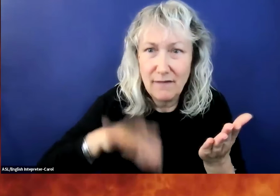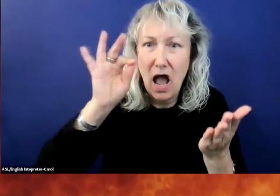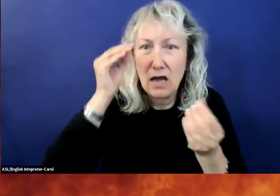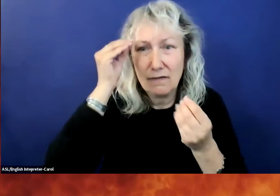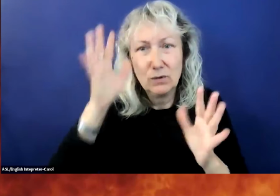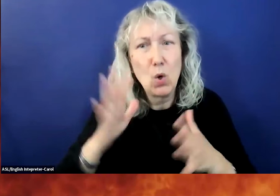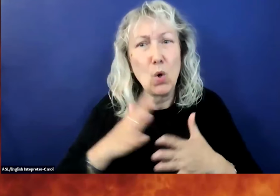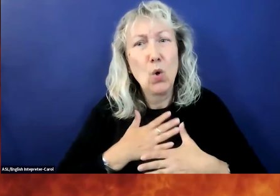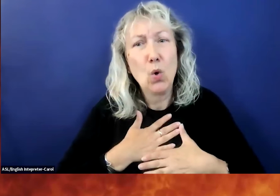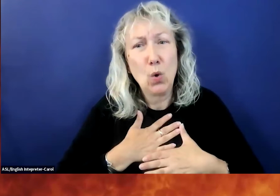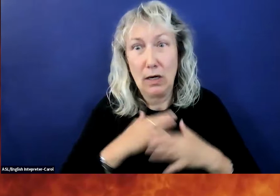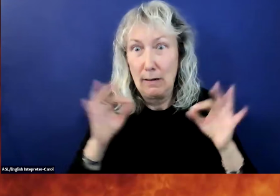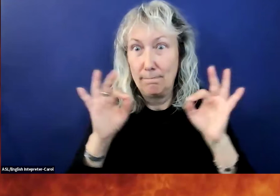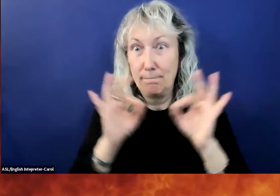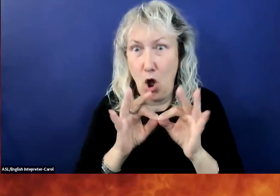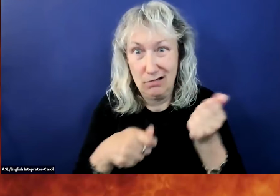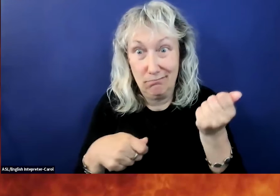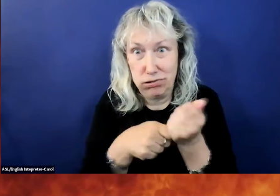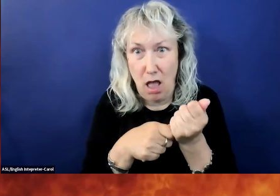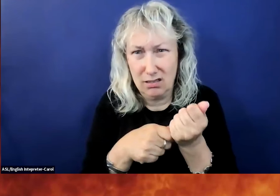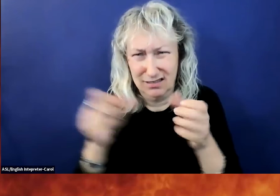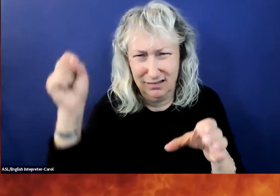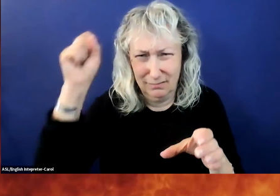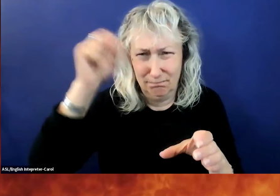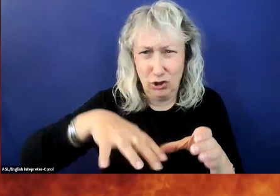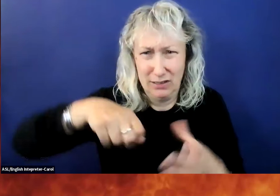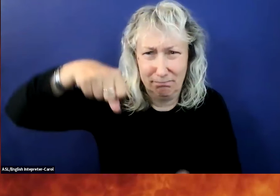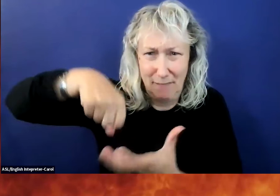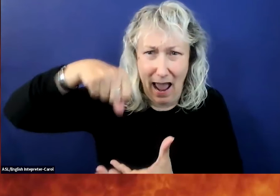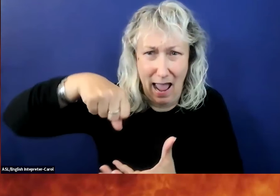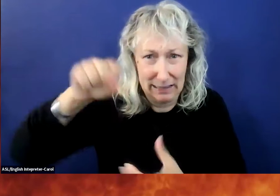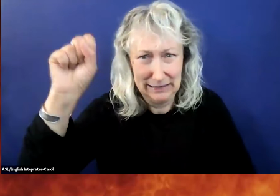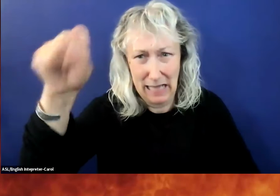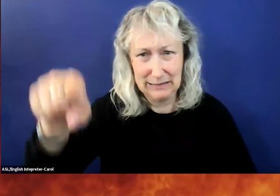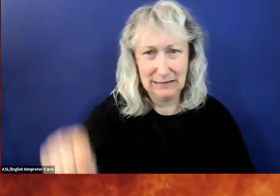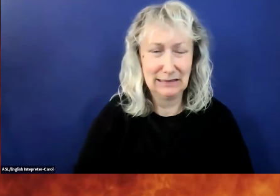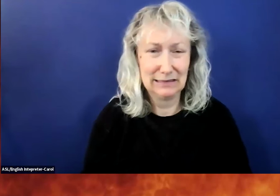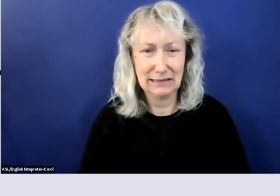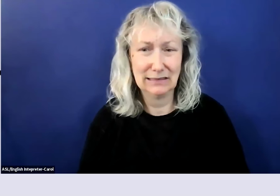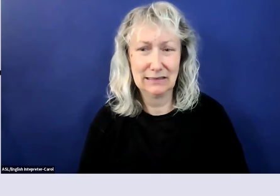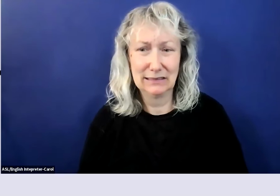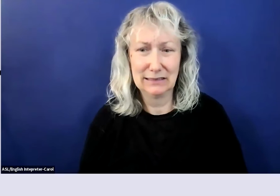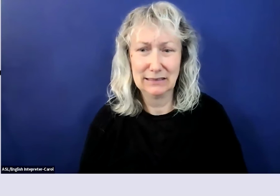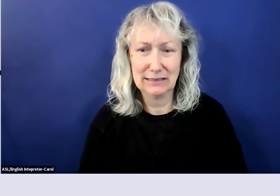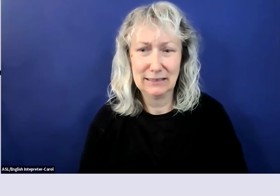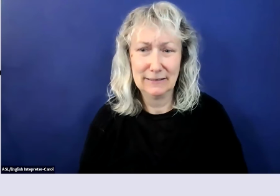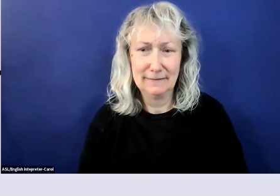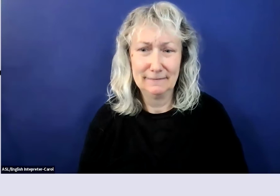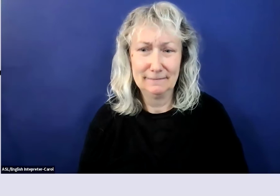would probably add that to my Go kit as well. Next slide, please.